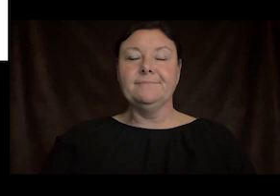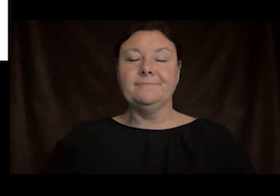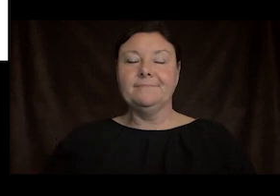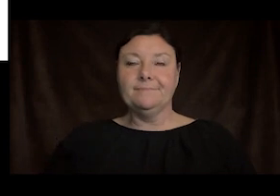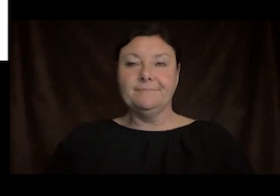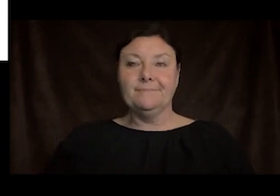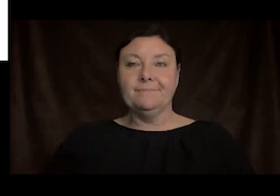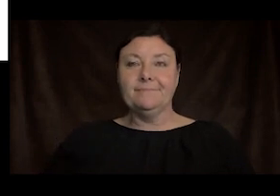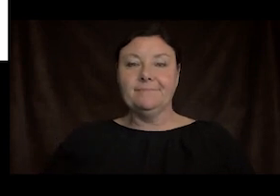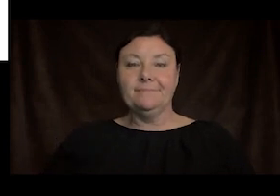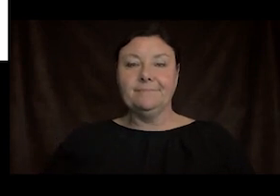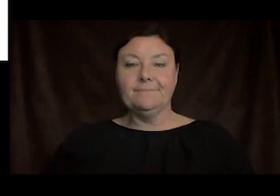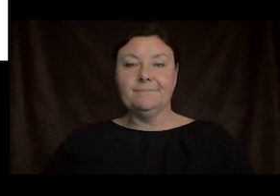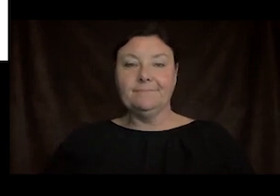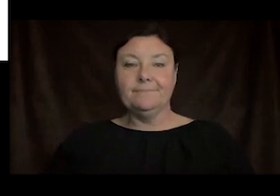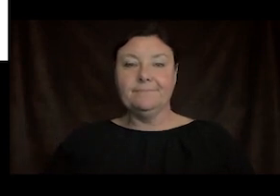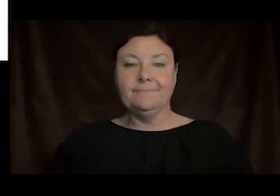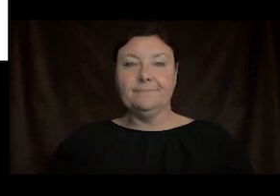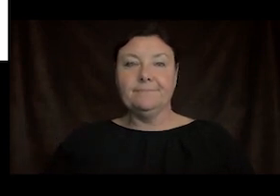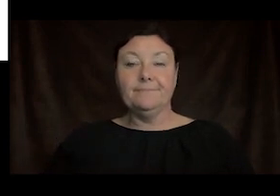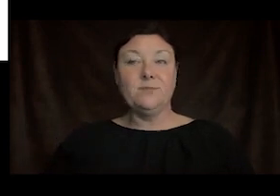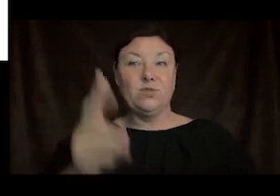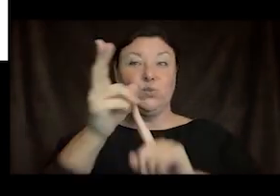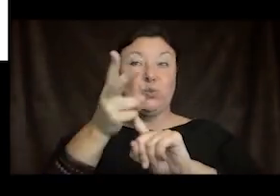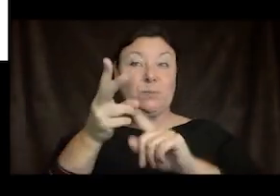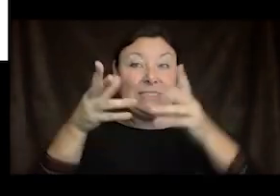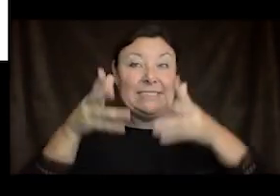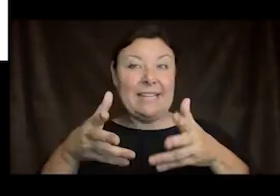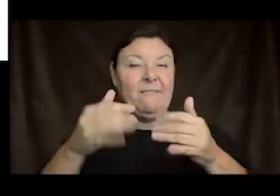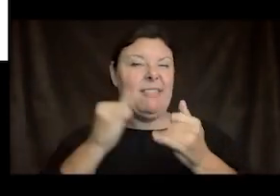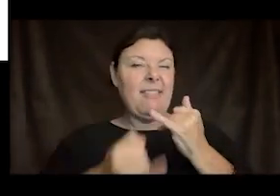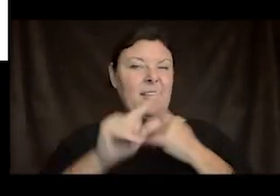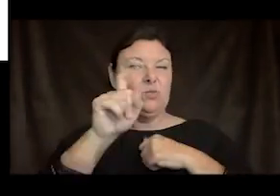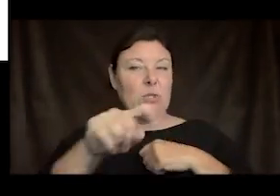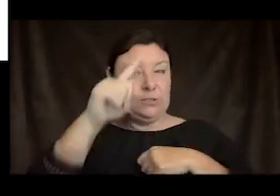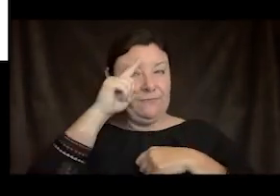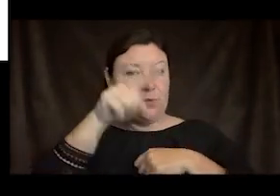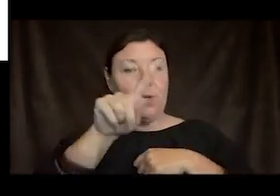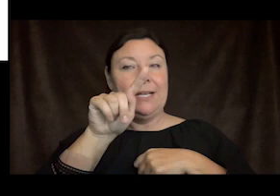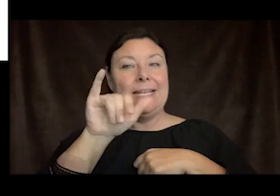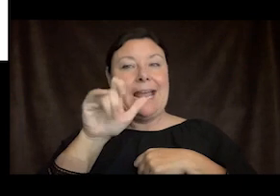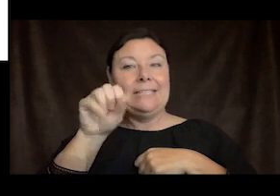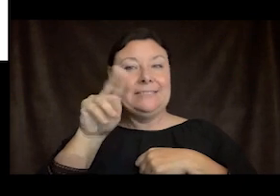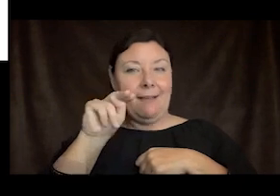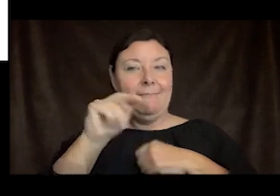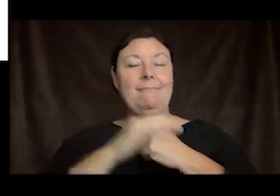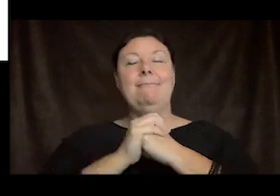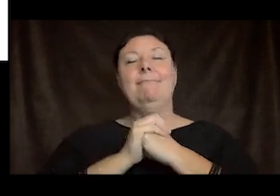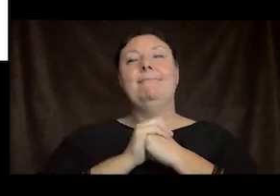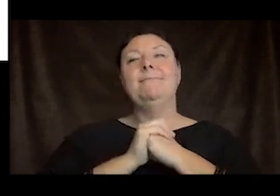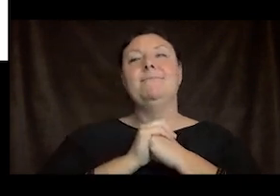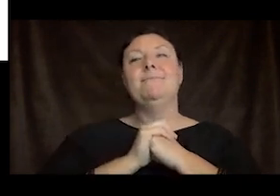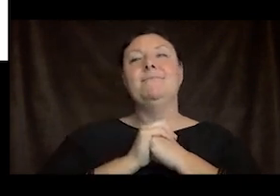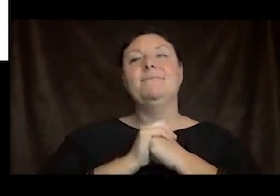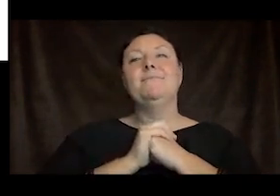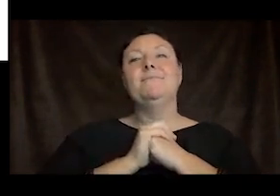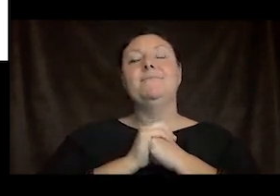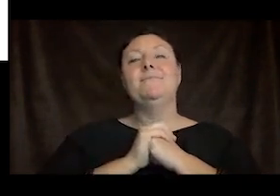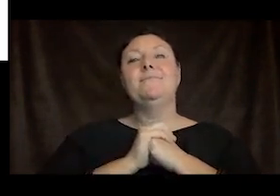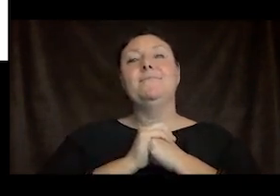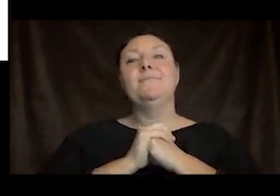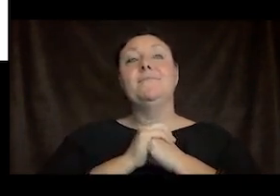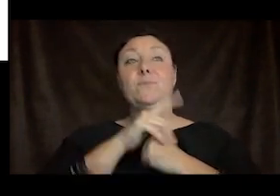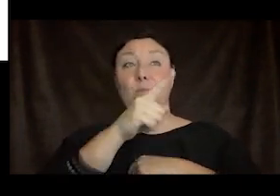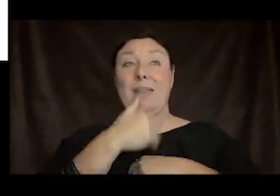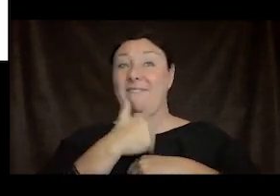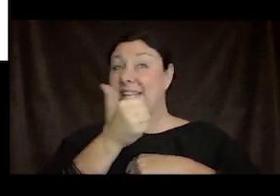Perfect, thank you. Great, wonderful answer. Okay, we have 2 minutes, so this is going to be the last question for Dr. Tyson. Do you have any